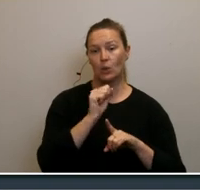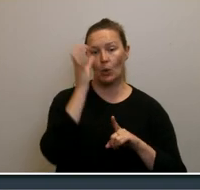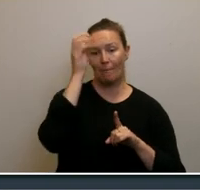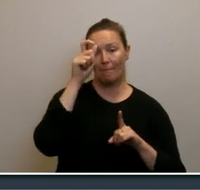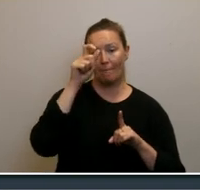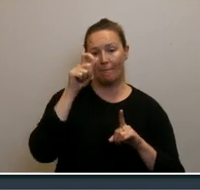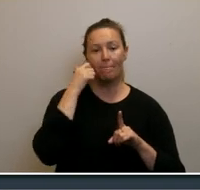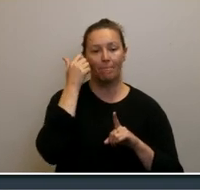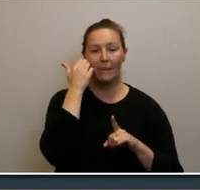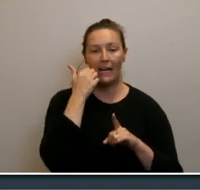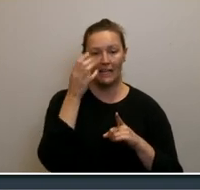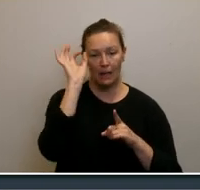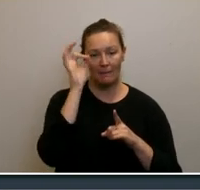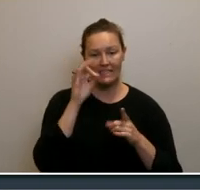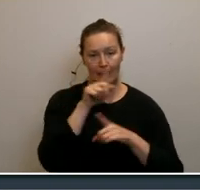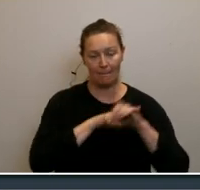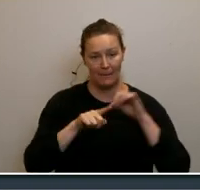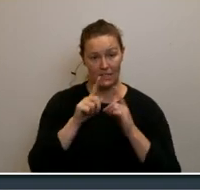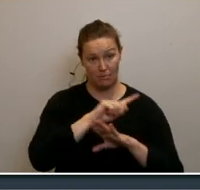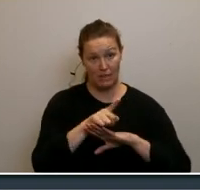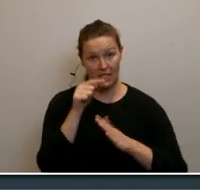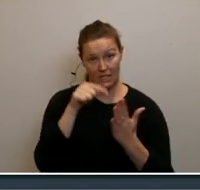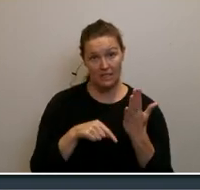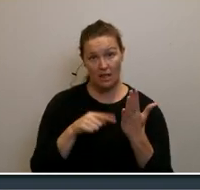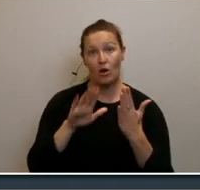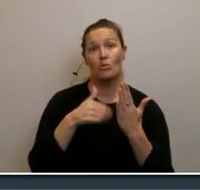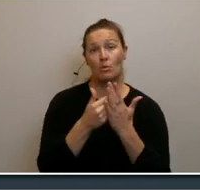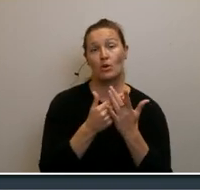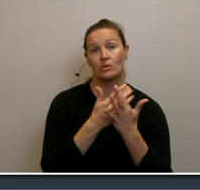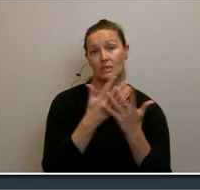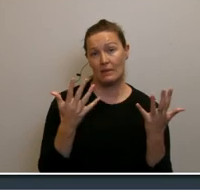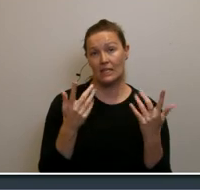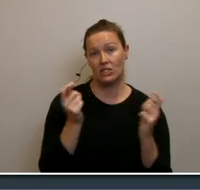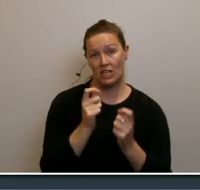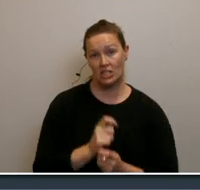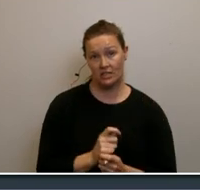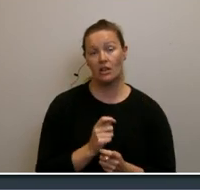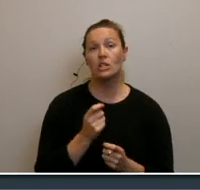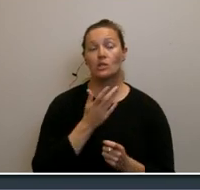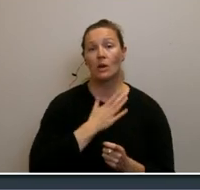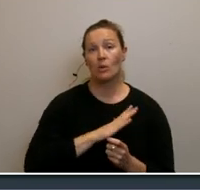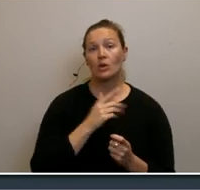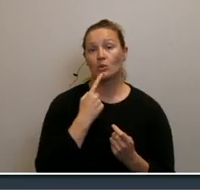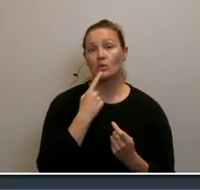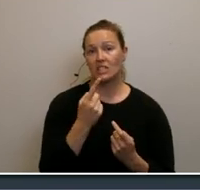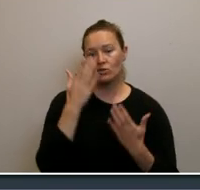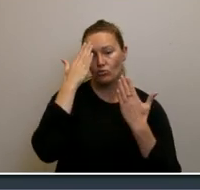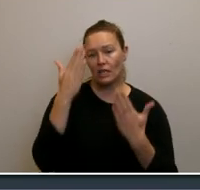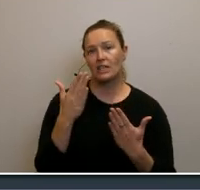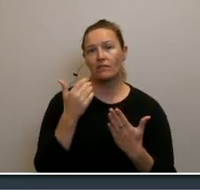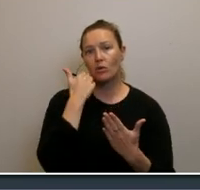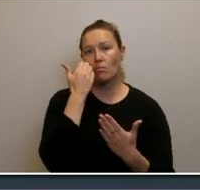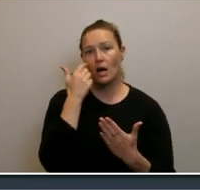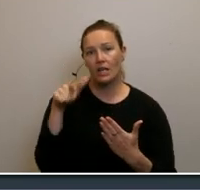Māori Committee meeting, that there are proposed a number of changes. So we would like to suggest recognition for mana